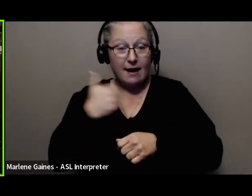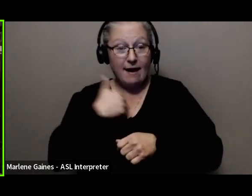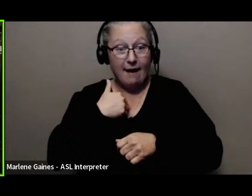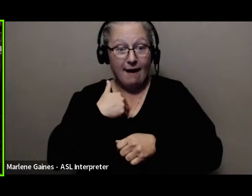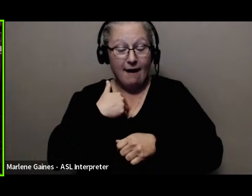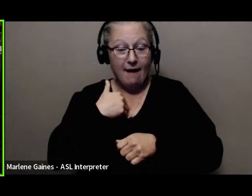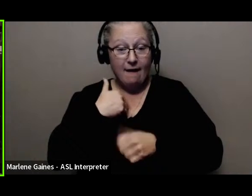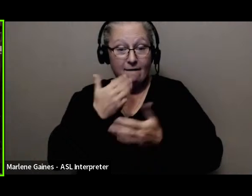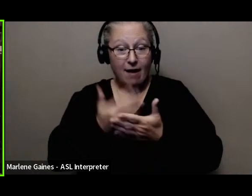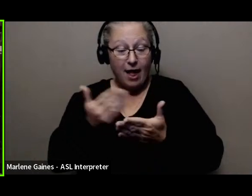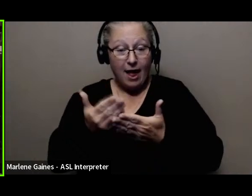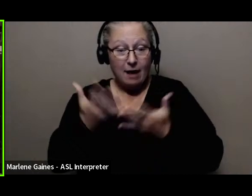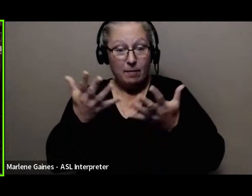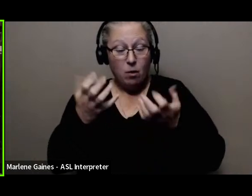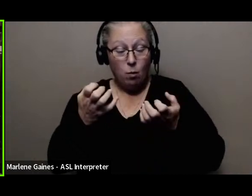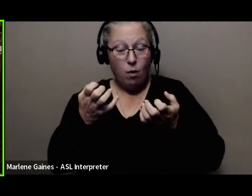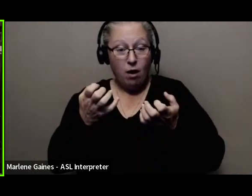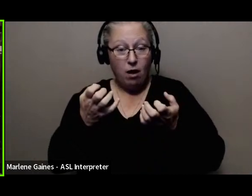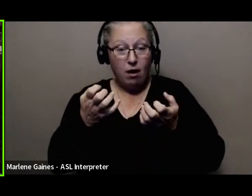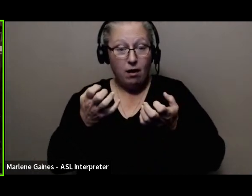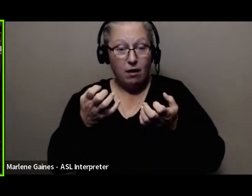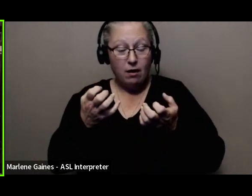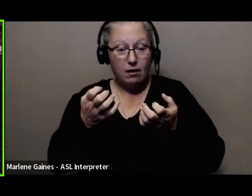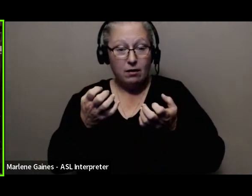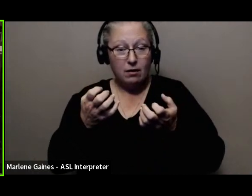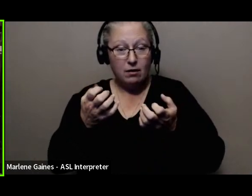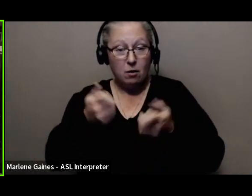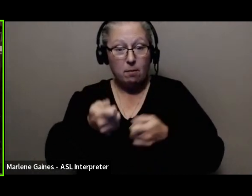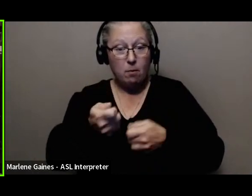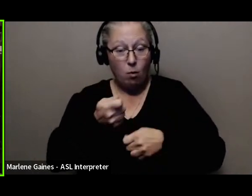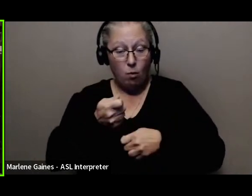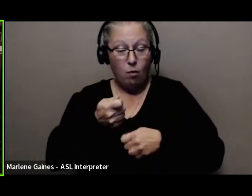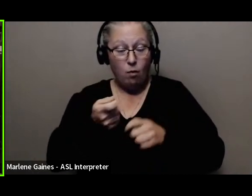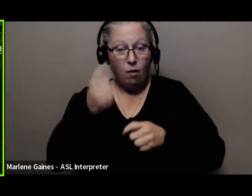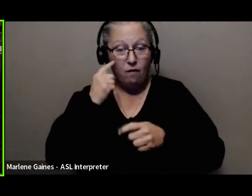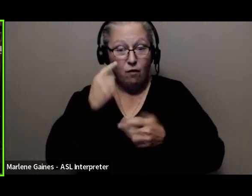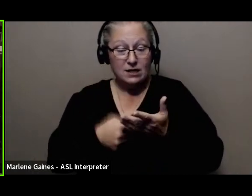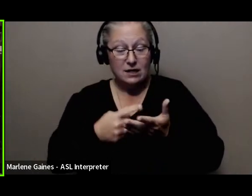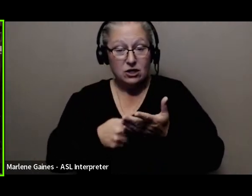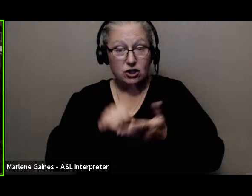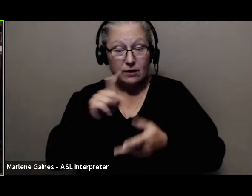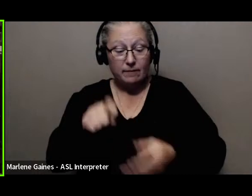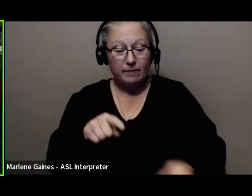an item they would like to pull for discussion?